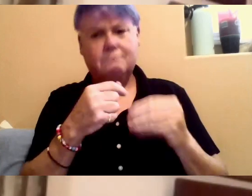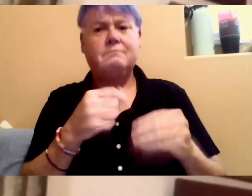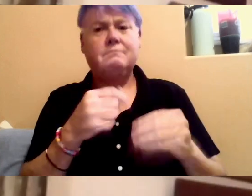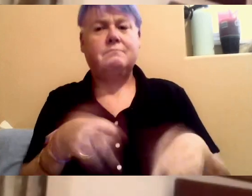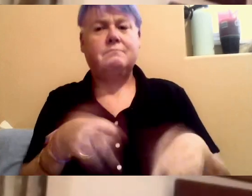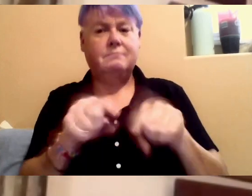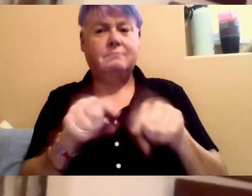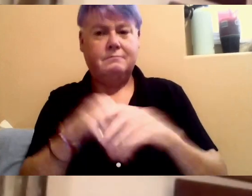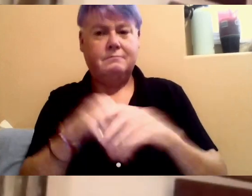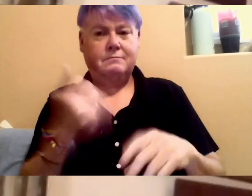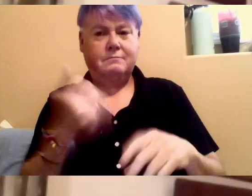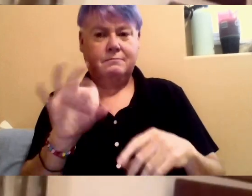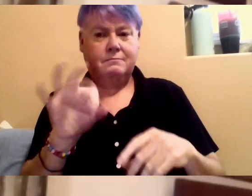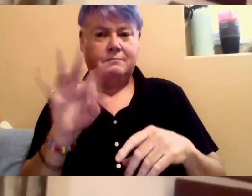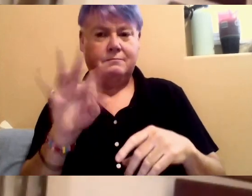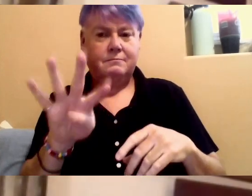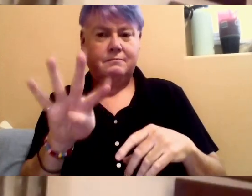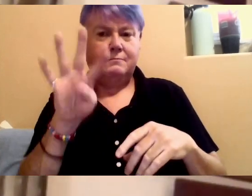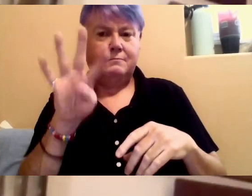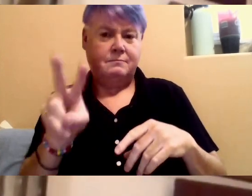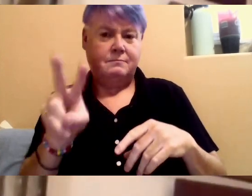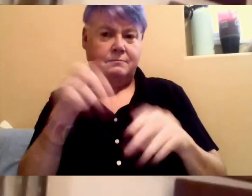war. So